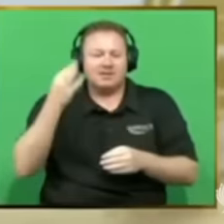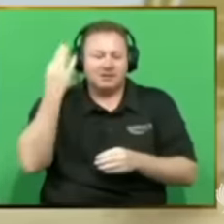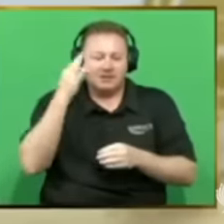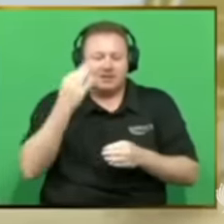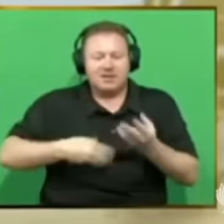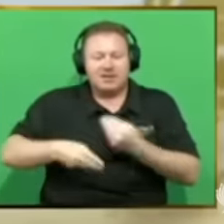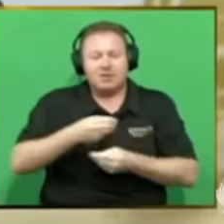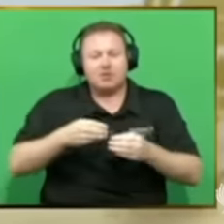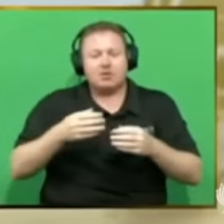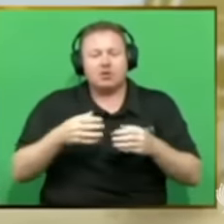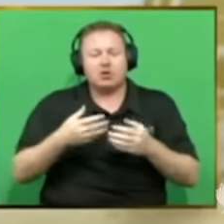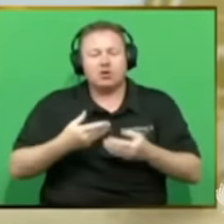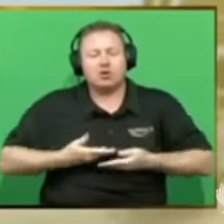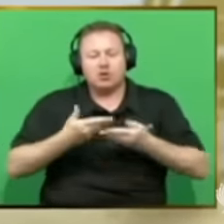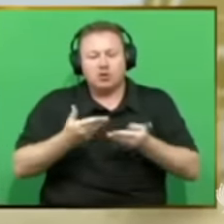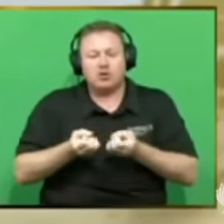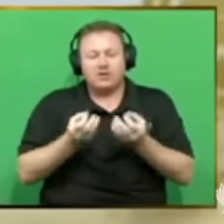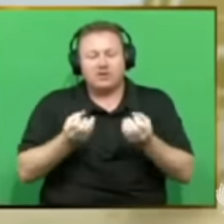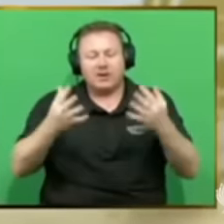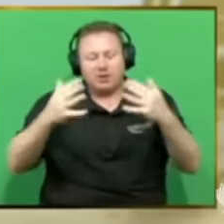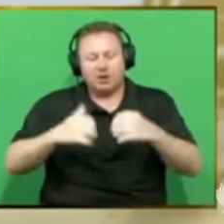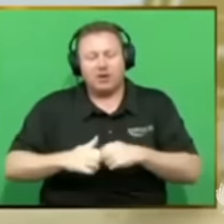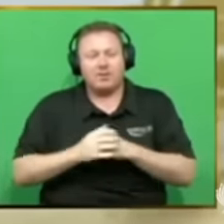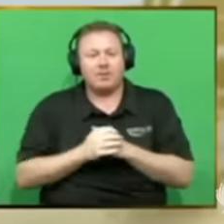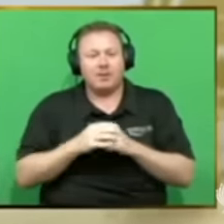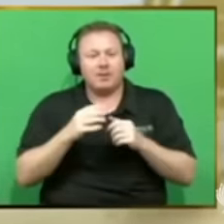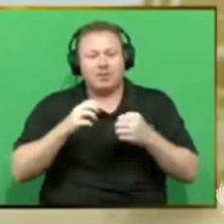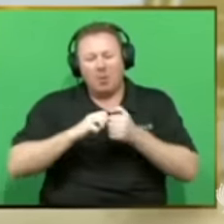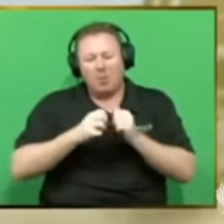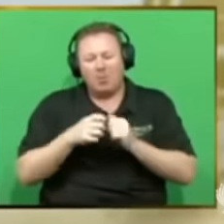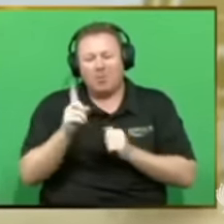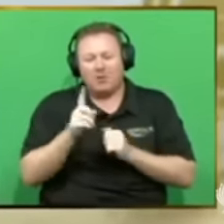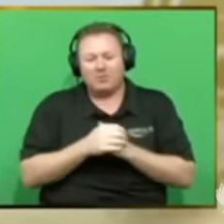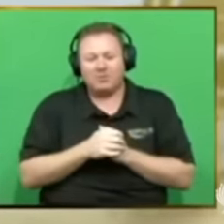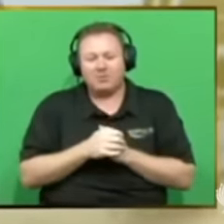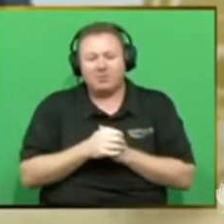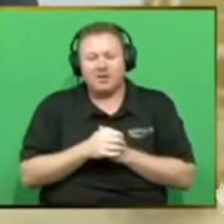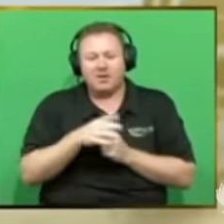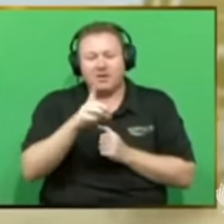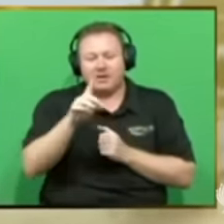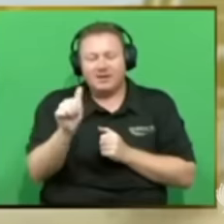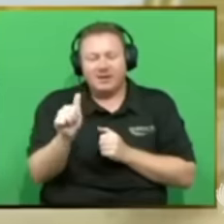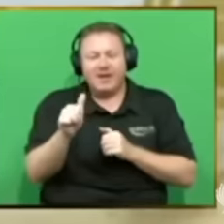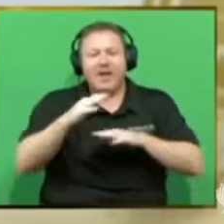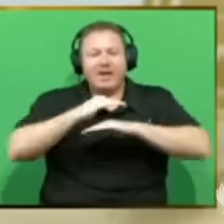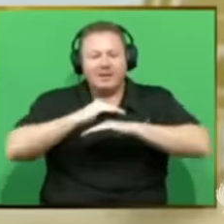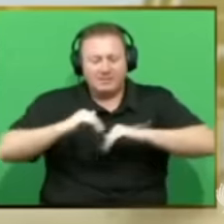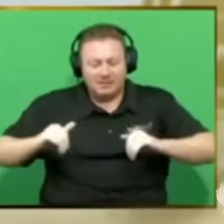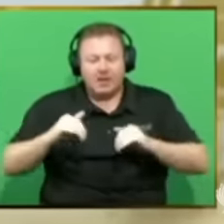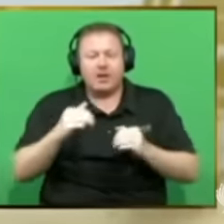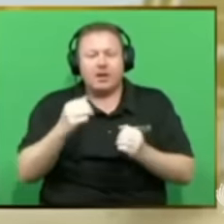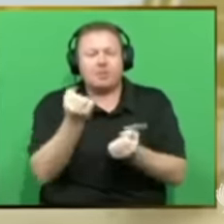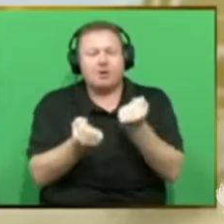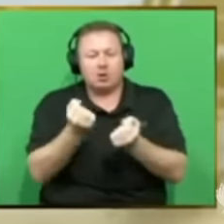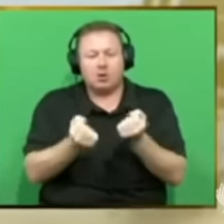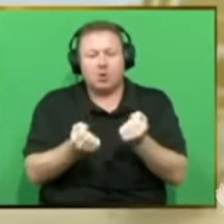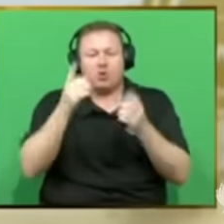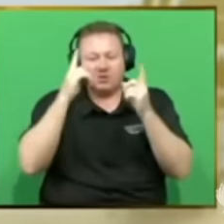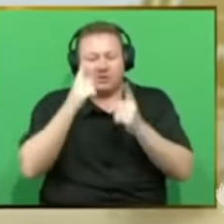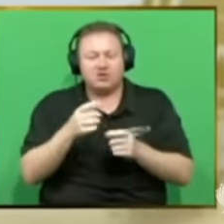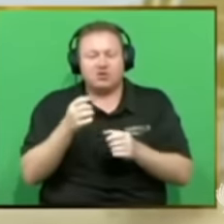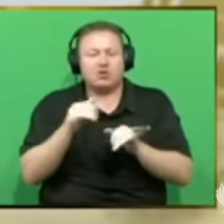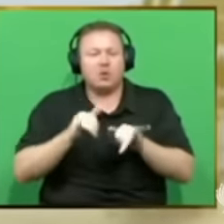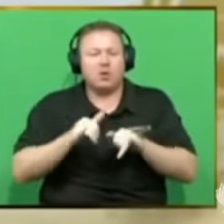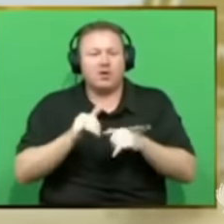There's just one problem with that, honourable members. The DA is currently awaiting judgment in a separate court case to declare cadre